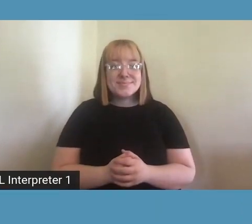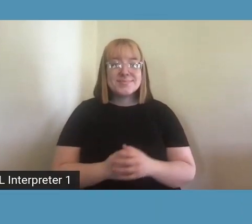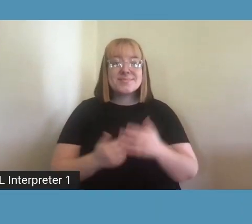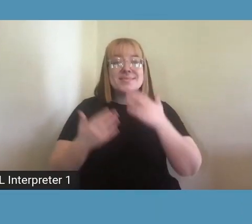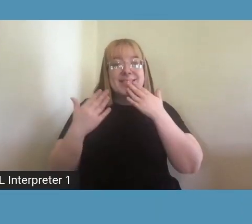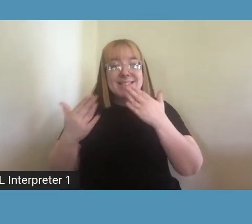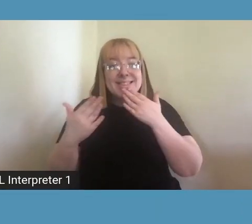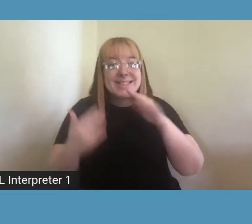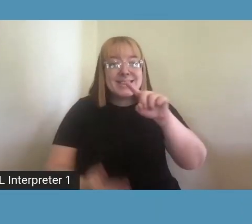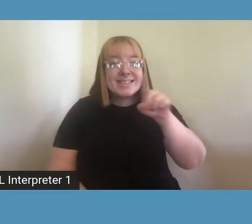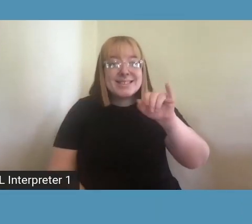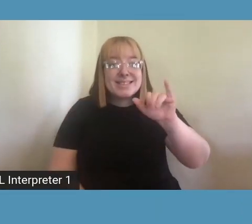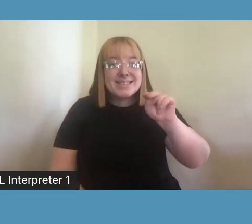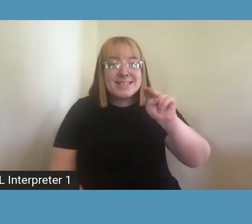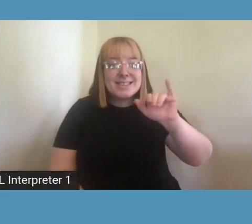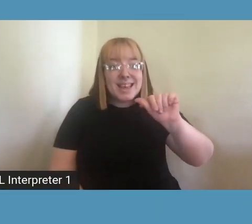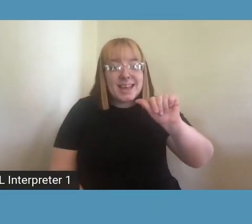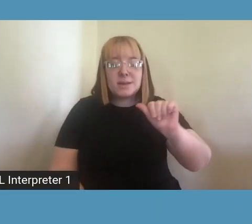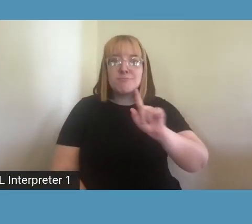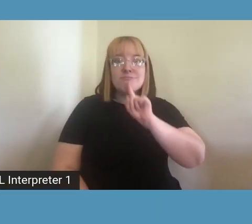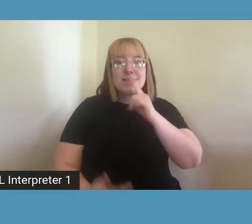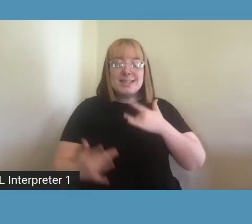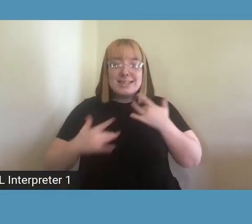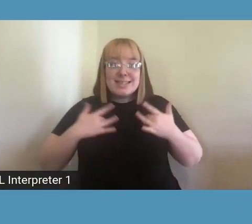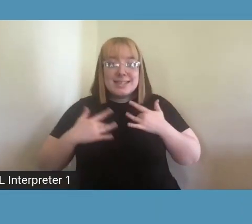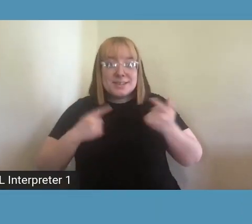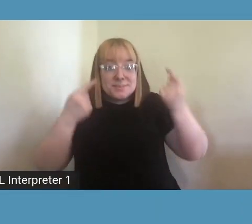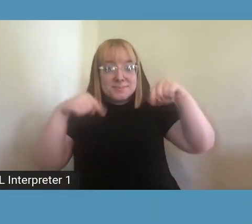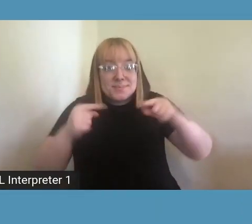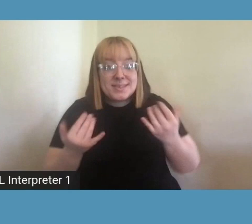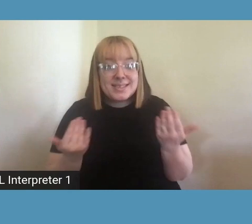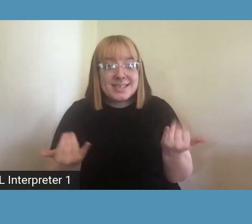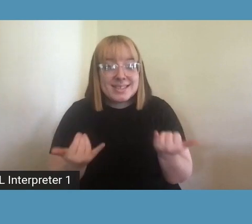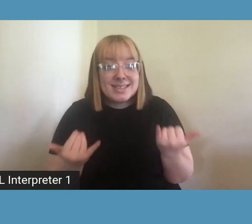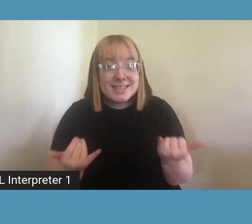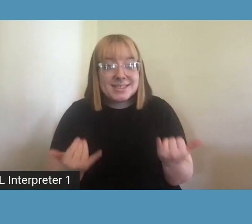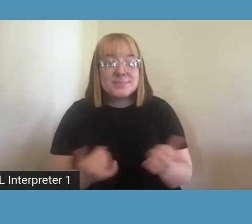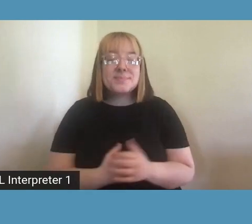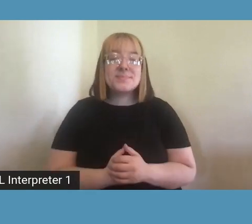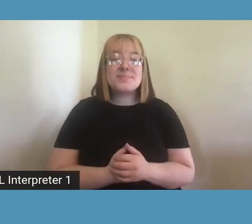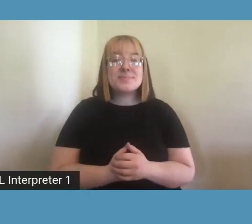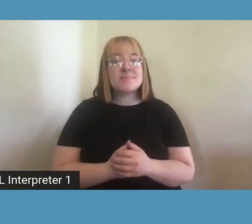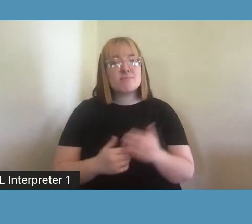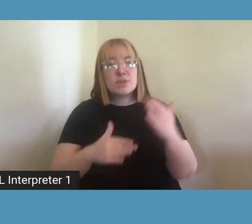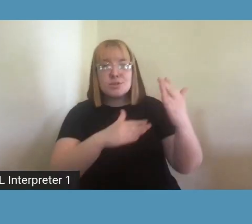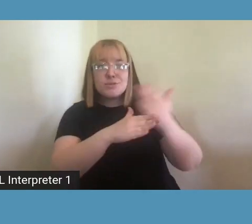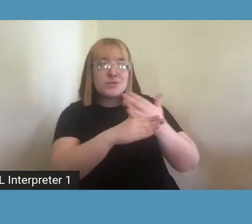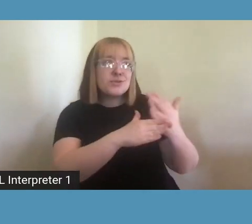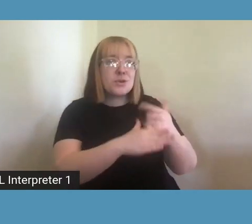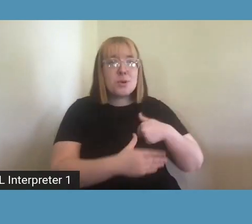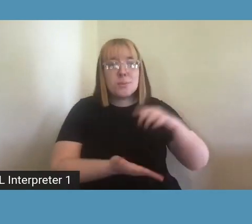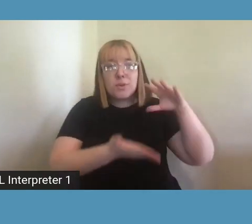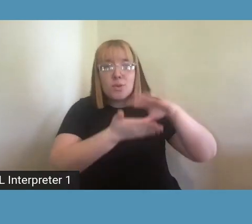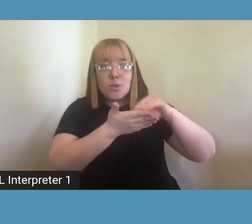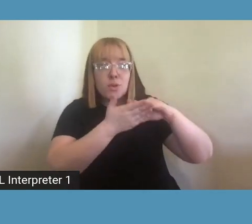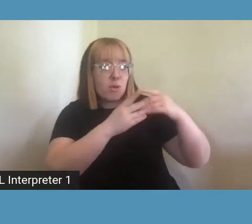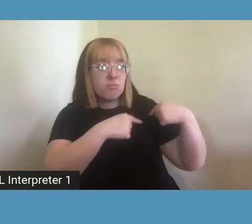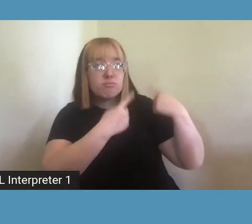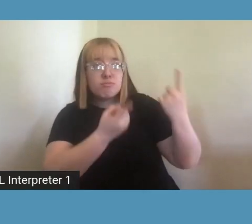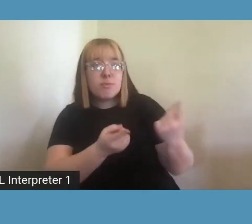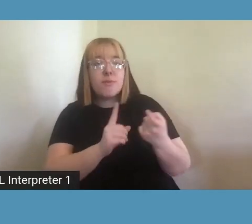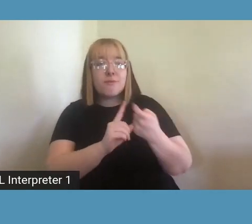Thank you, Zinnia. I am so excited to be here and just get to share what I've learned in the video production